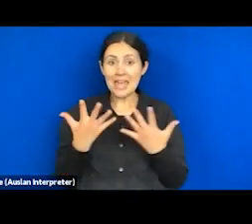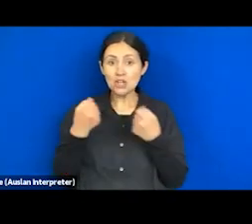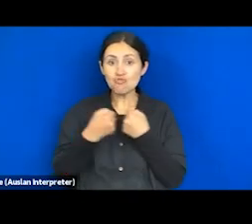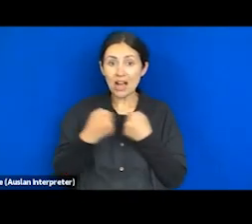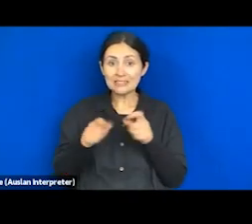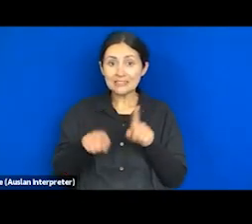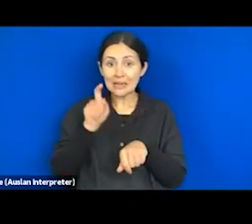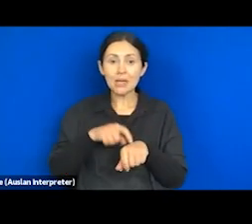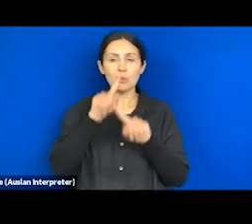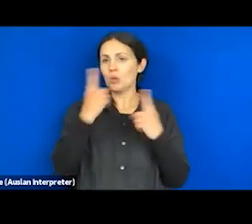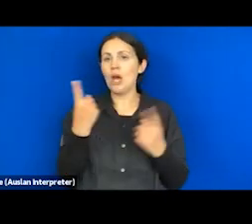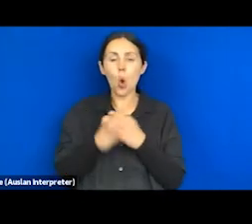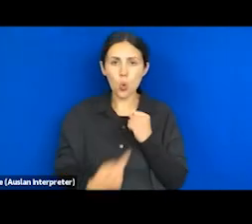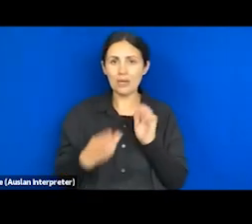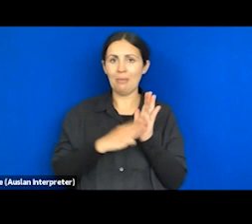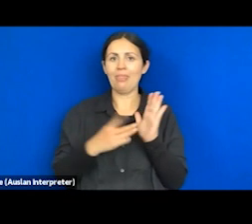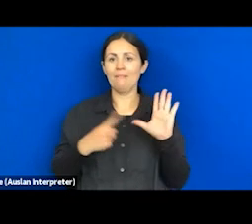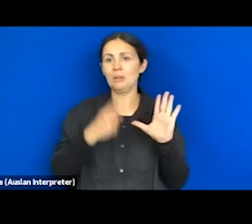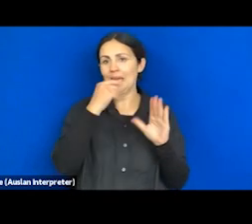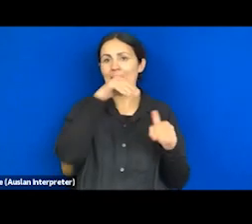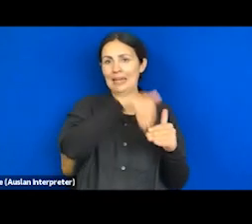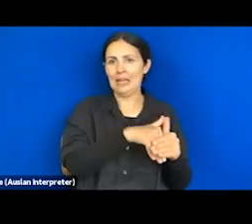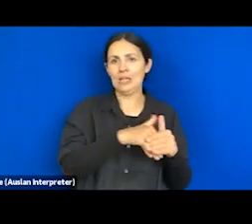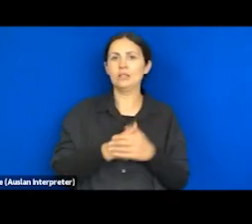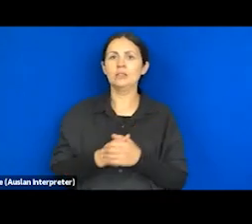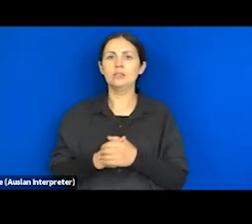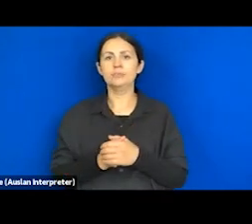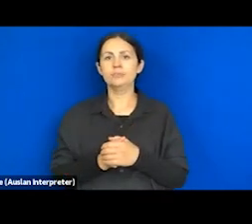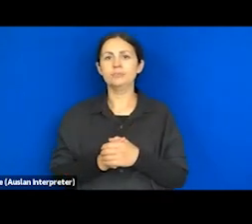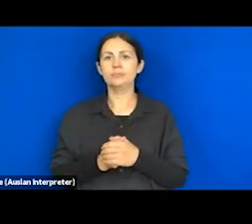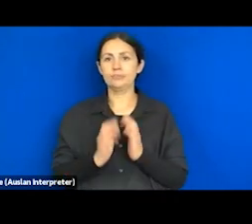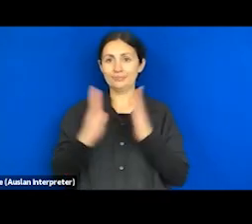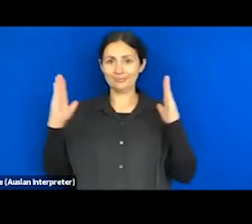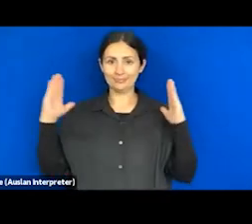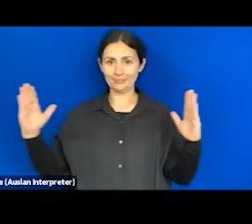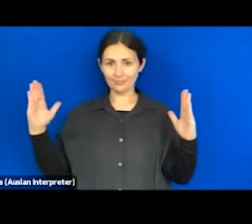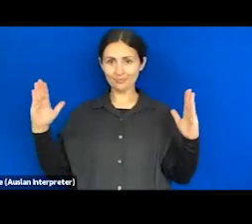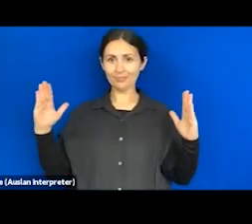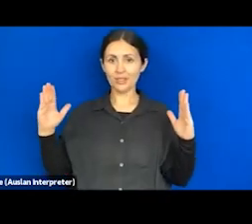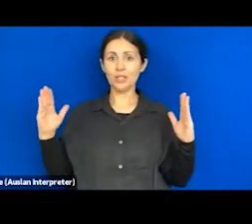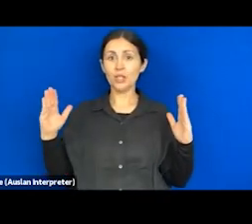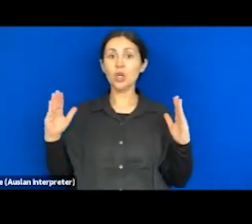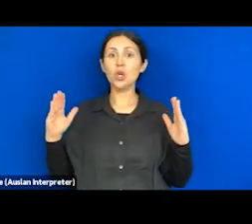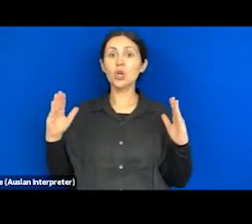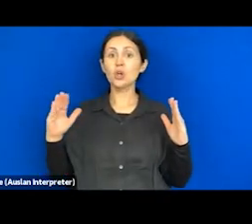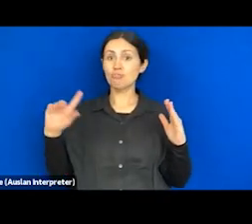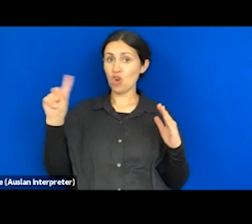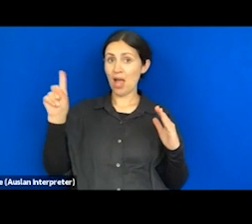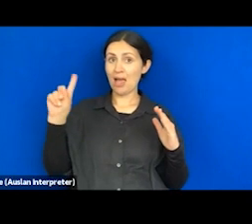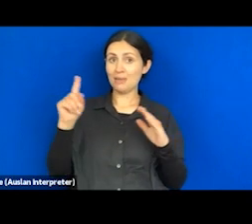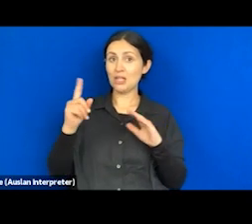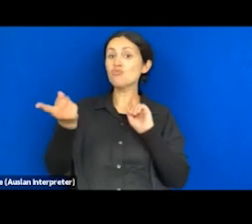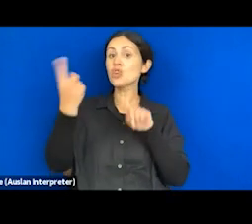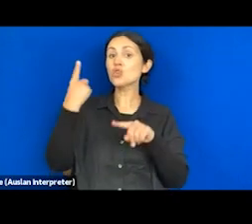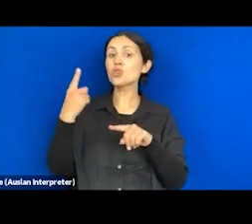and cannabis. The way the trial is going to work, or is working, is recruitment is primarily through our